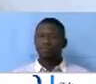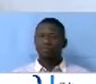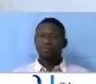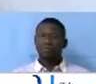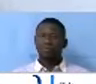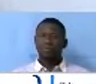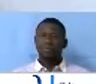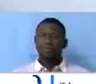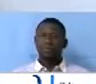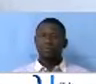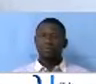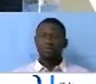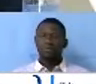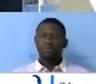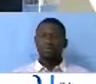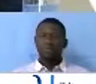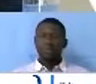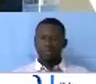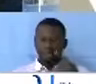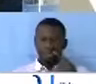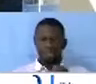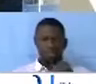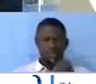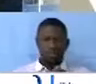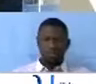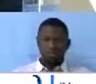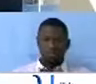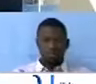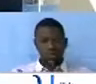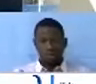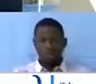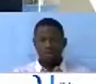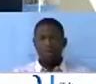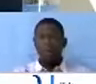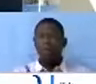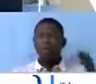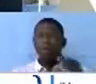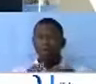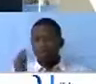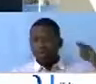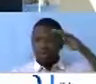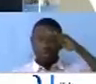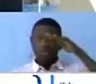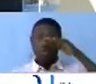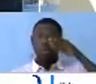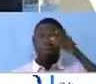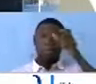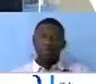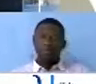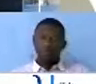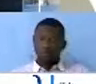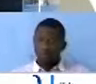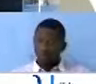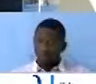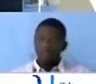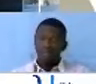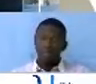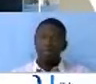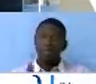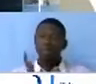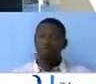fighting. I can't. Isn't it normal that the most senior officer would in fact lead the investigations? In